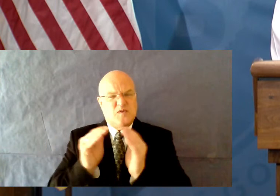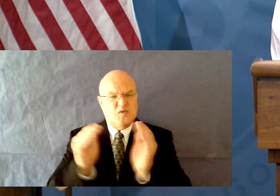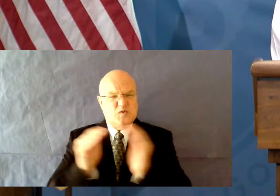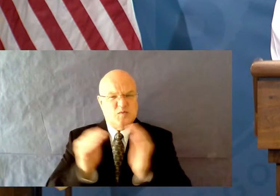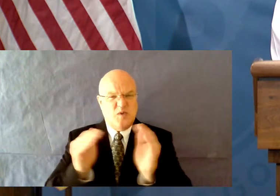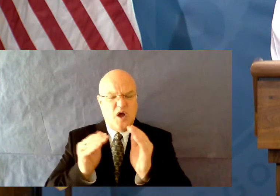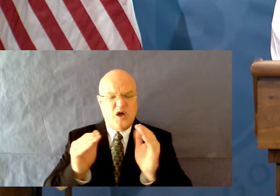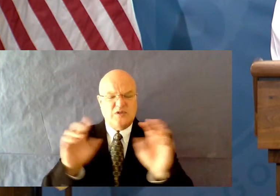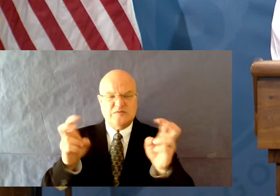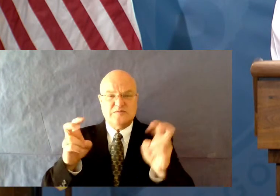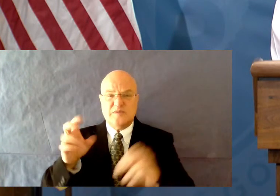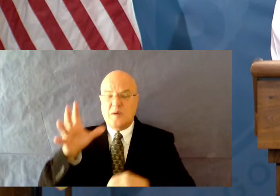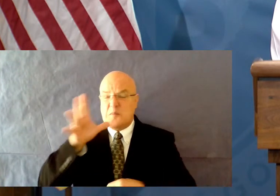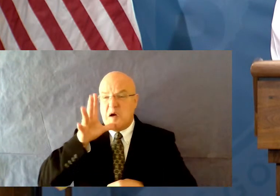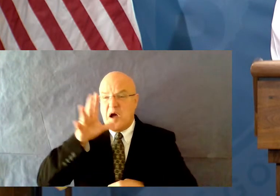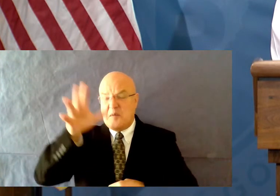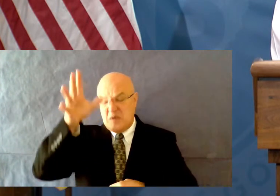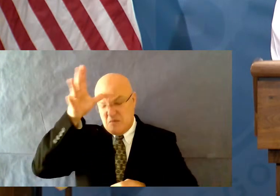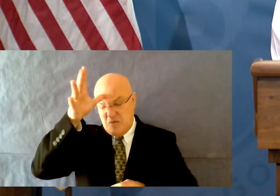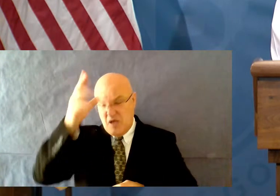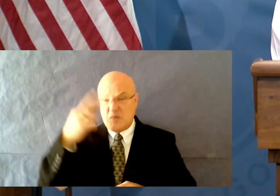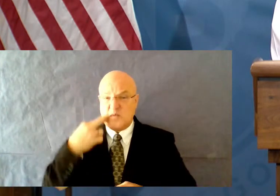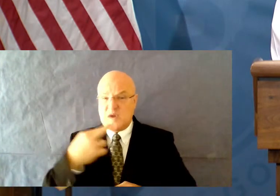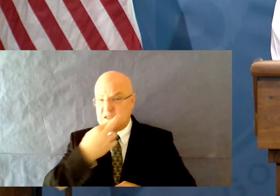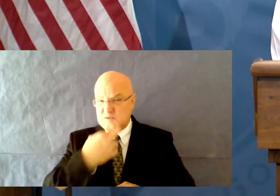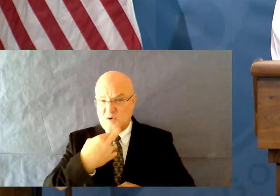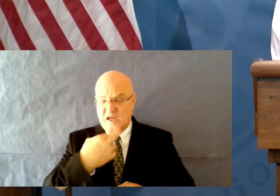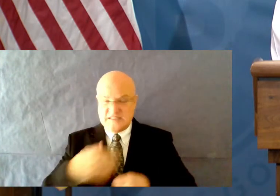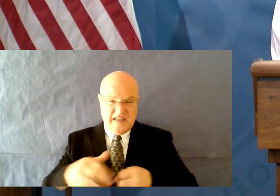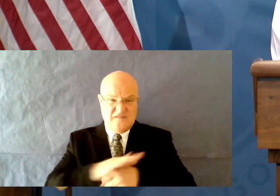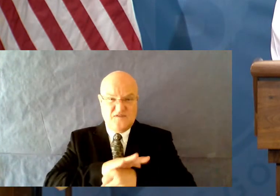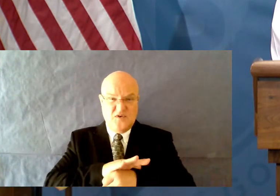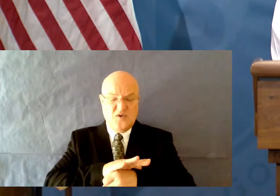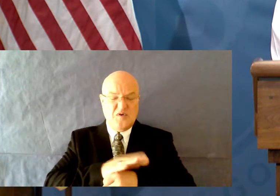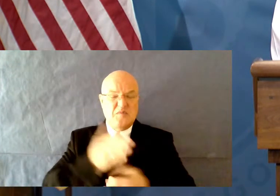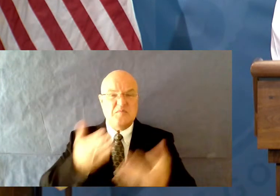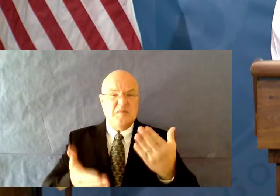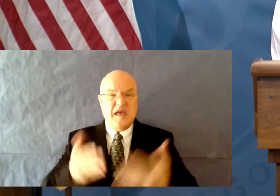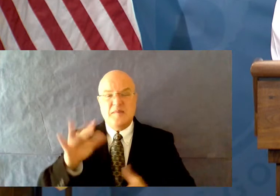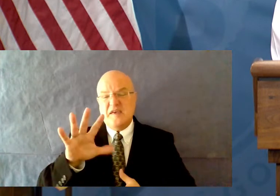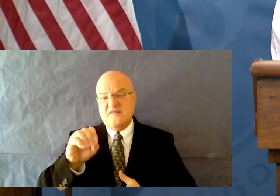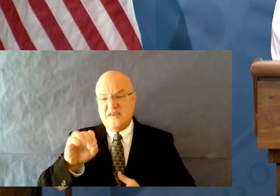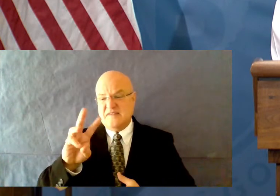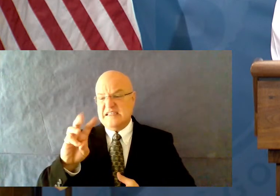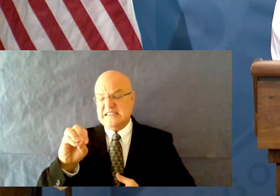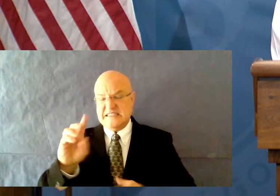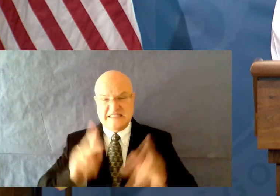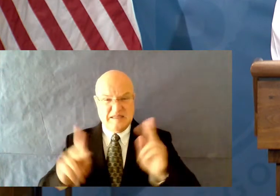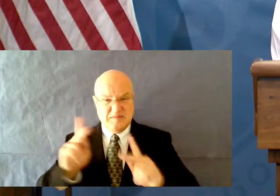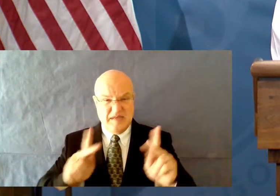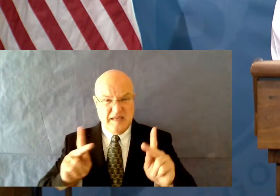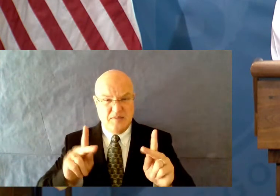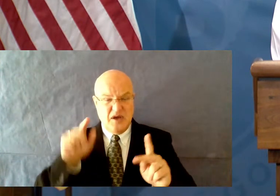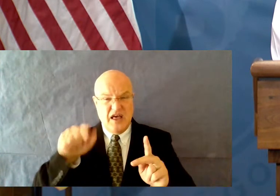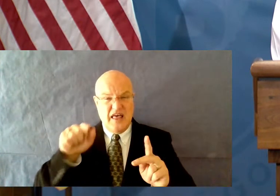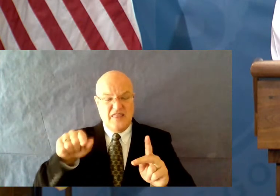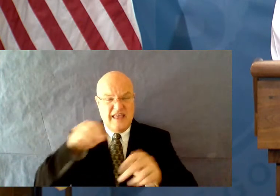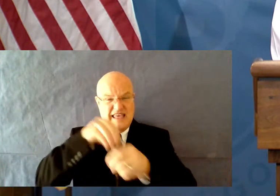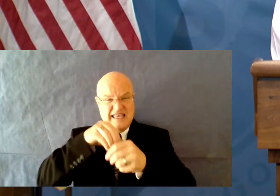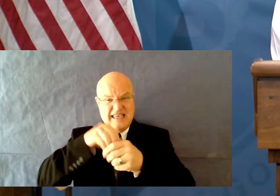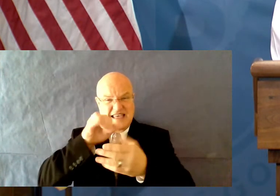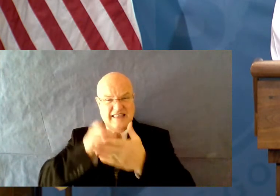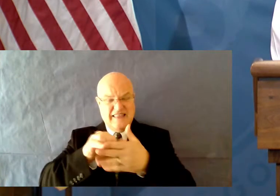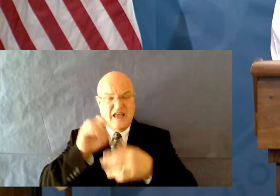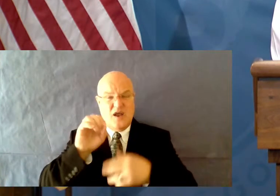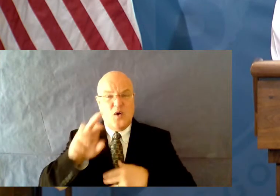and pop restaurants that at full capacity are maybe 50, 60 people, would they fall under this, or